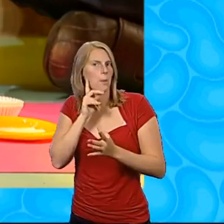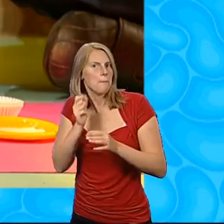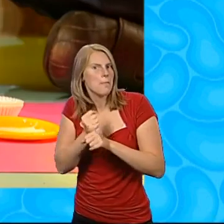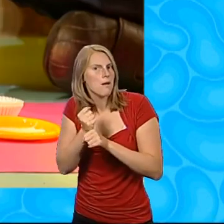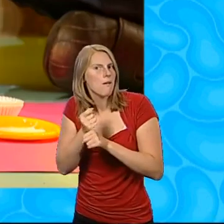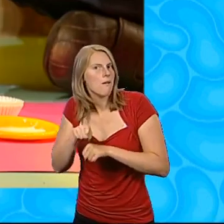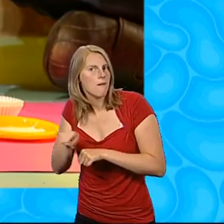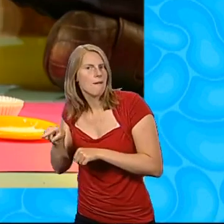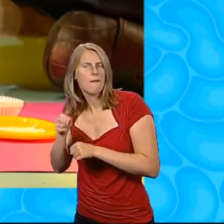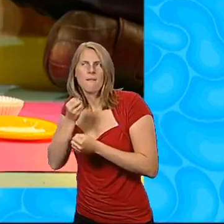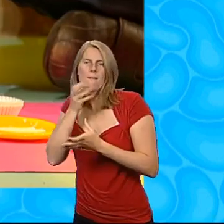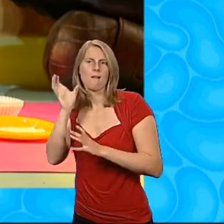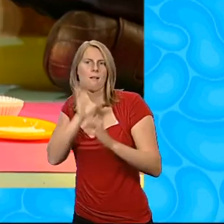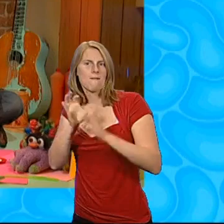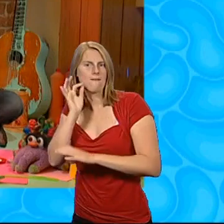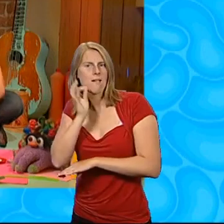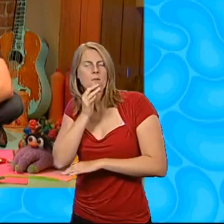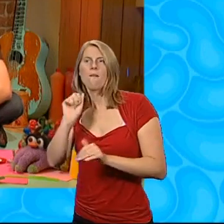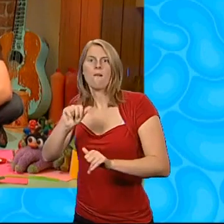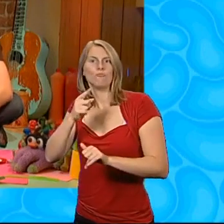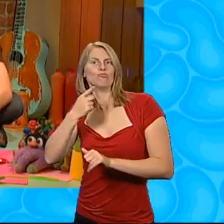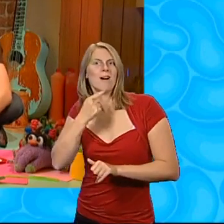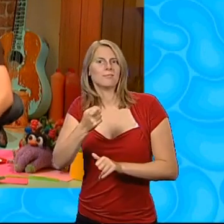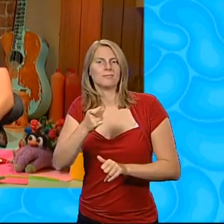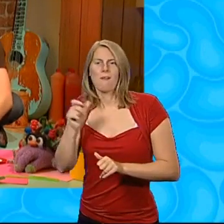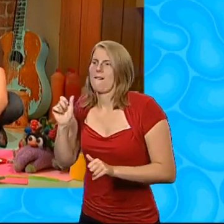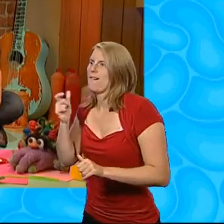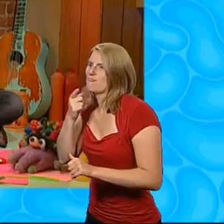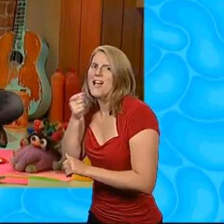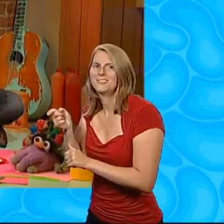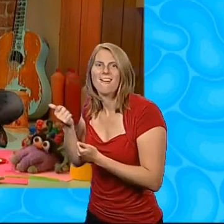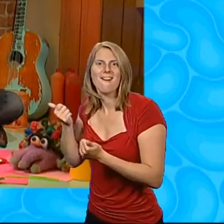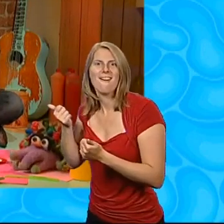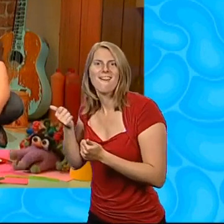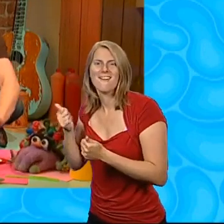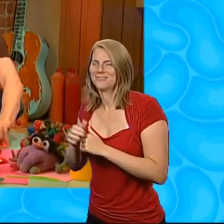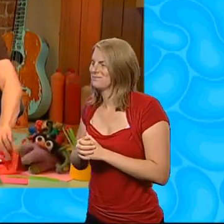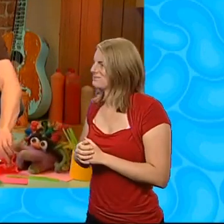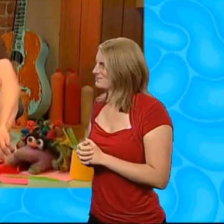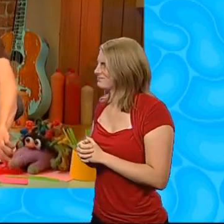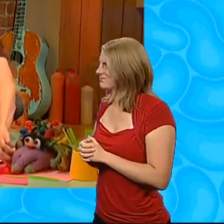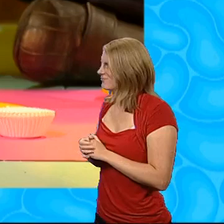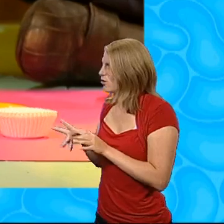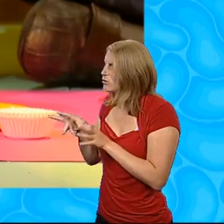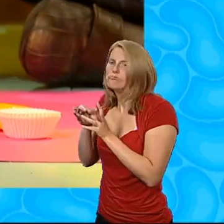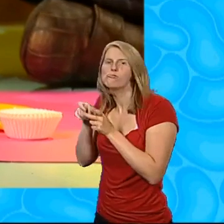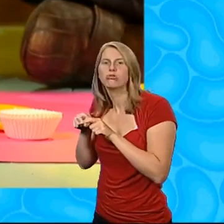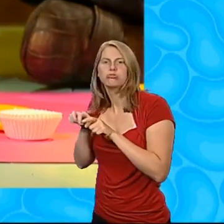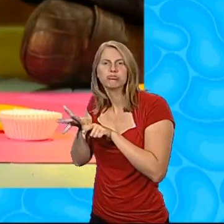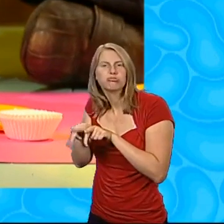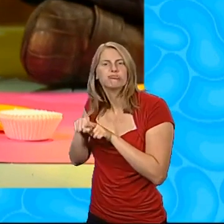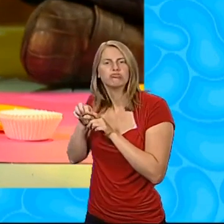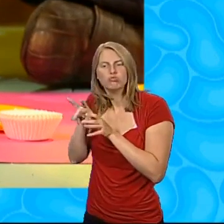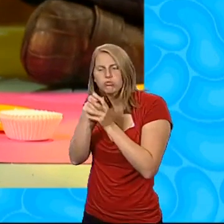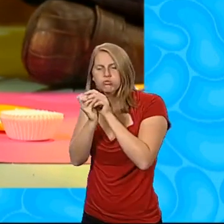With can it have red petals? Okay, so if I give you... Thank you. there, Can I have and some then- red too? Yeah. Thank go you. some there, Scrunch,